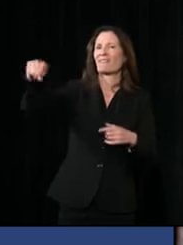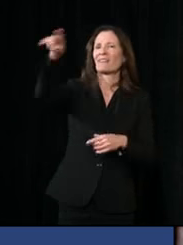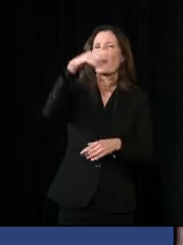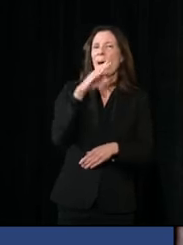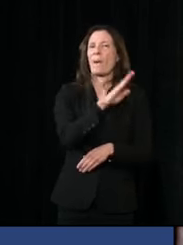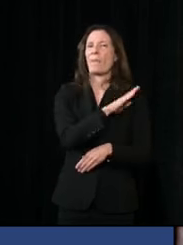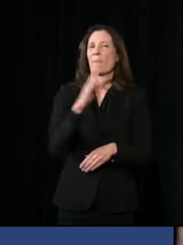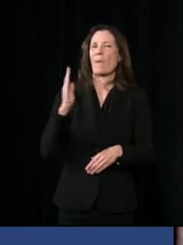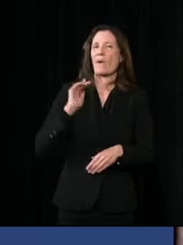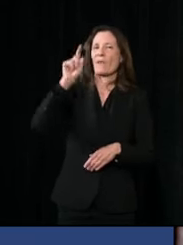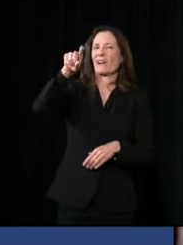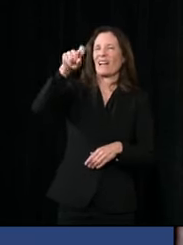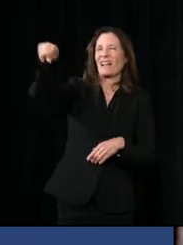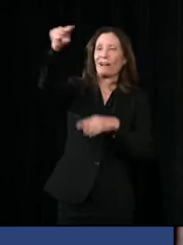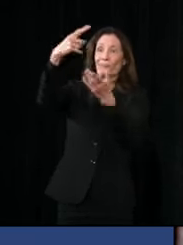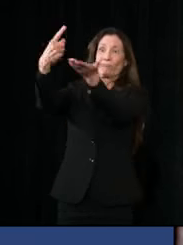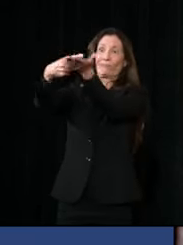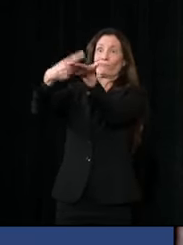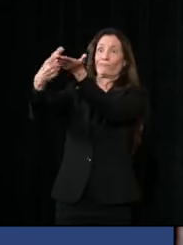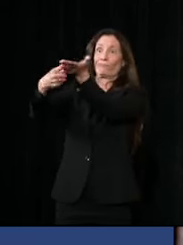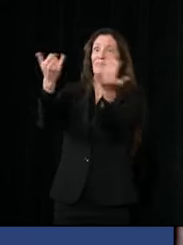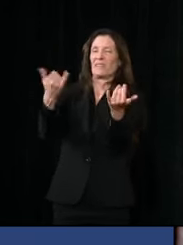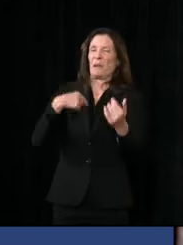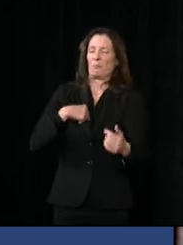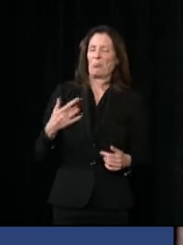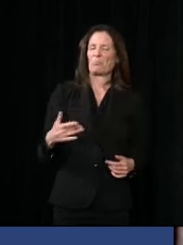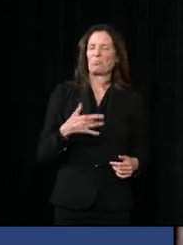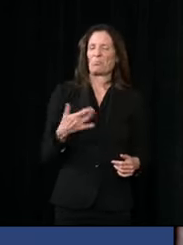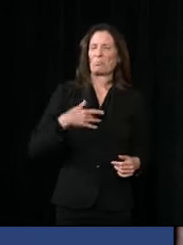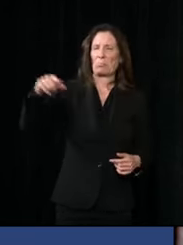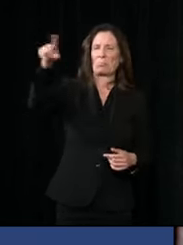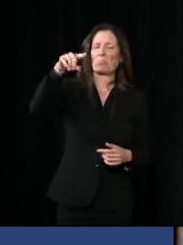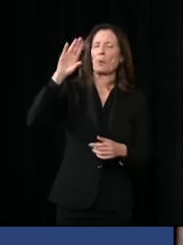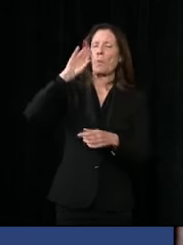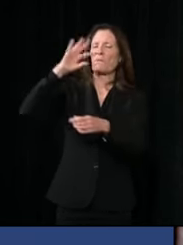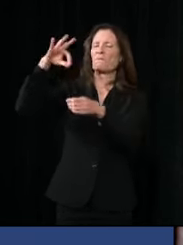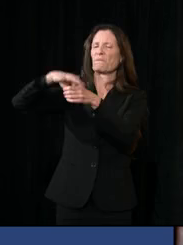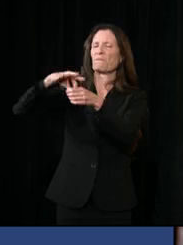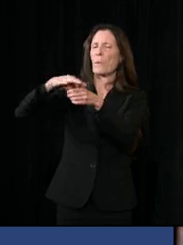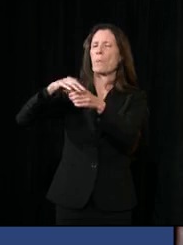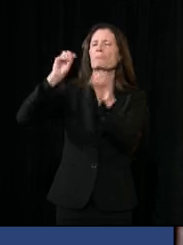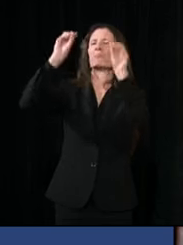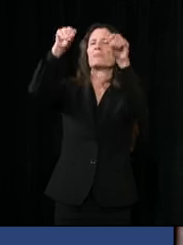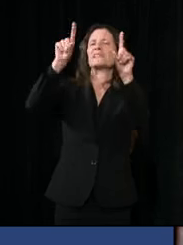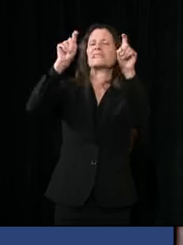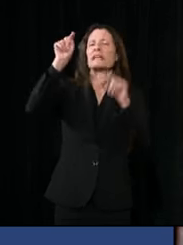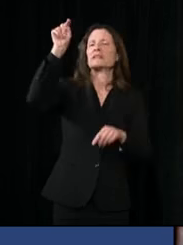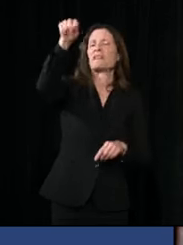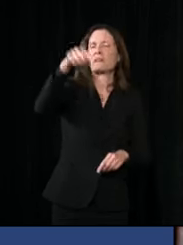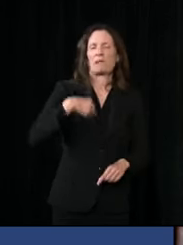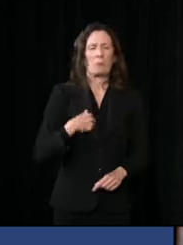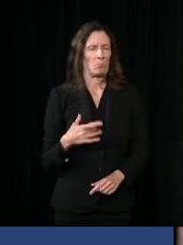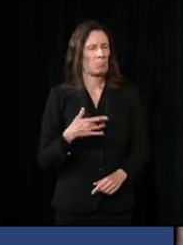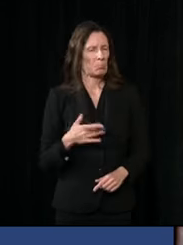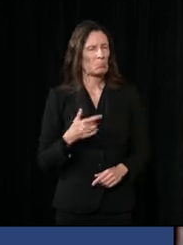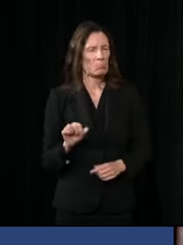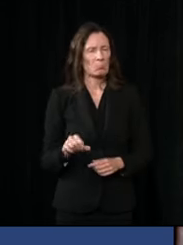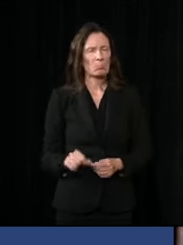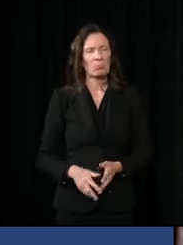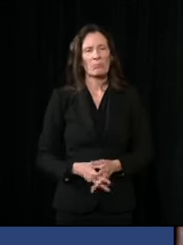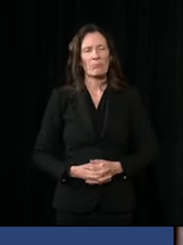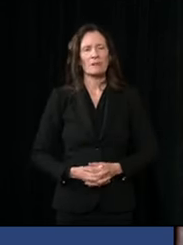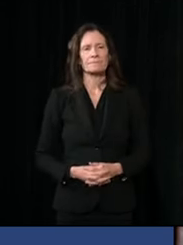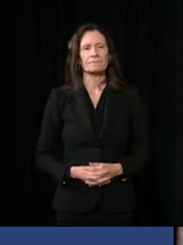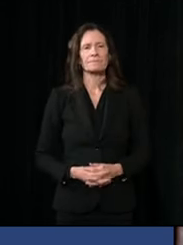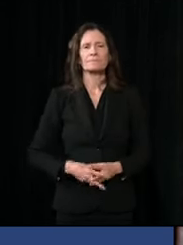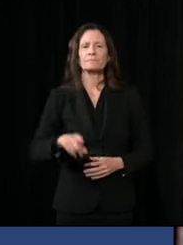From the AP, do you feel as though the White House is putting the onus on increasing testing entirely on states? Is the federal